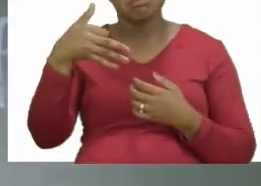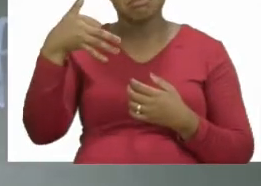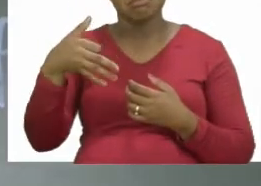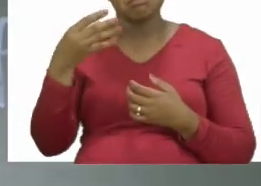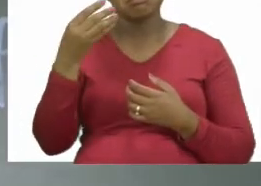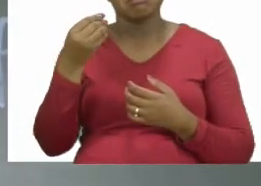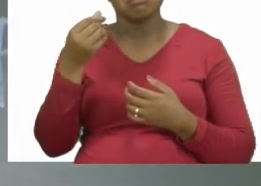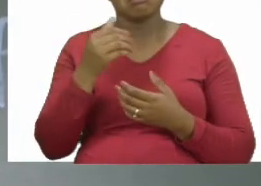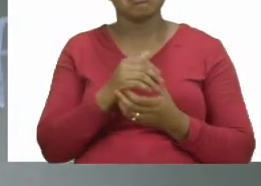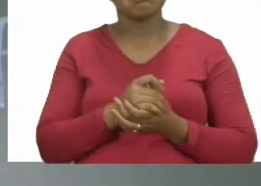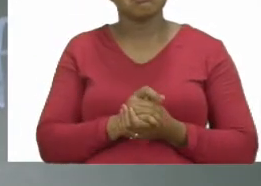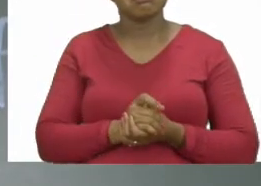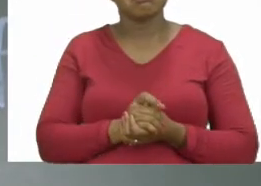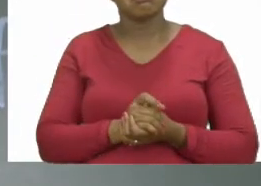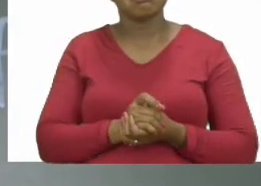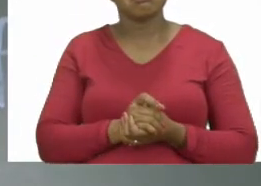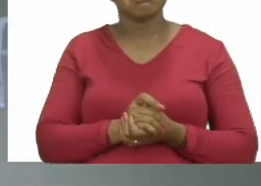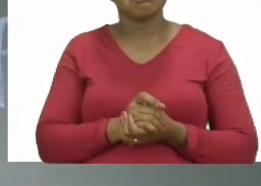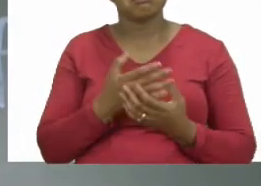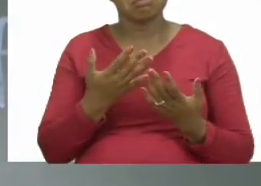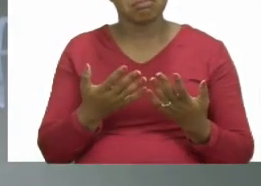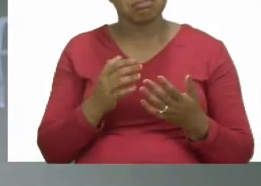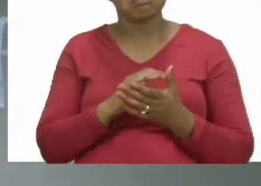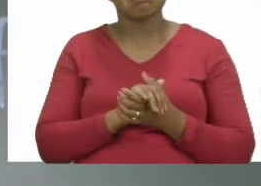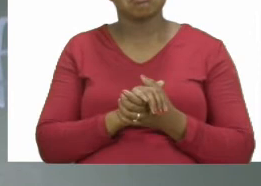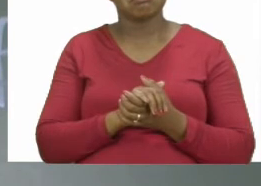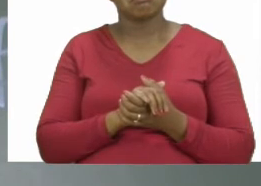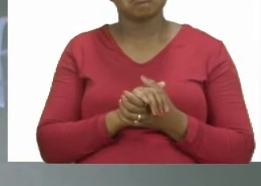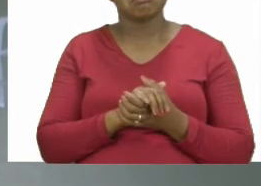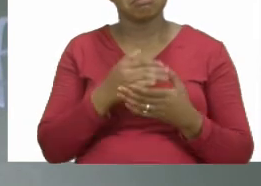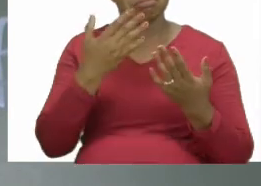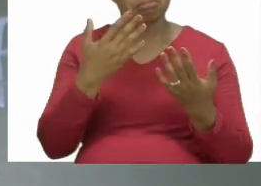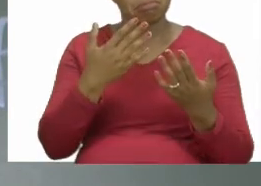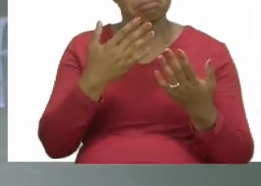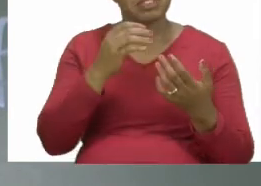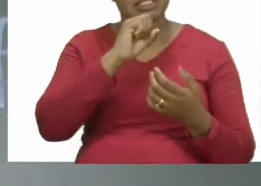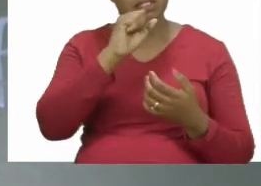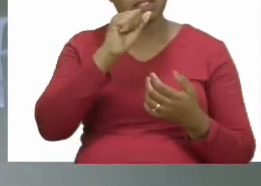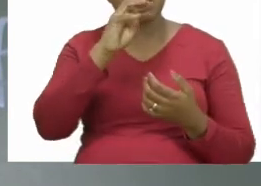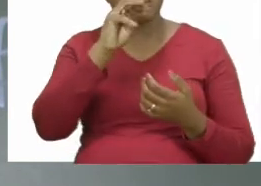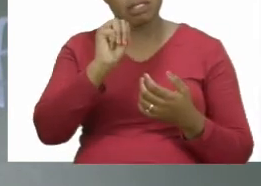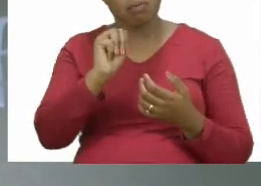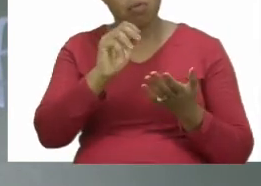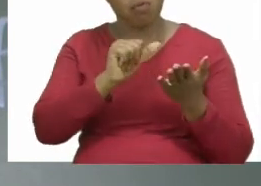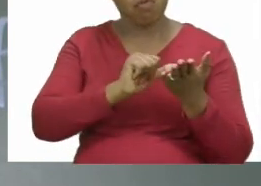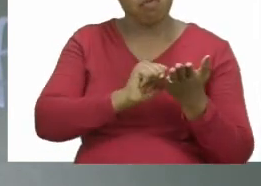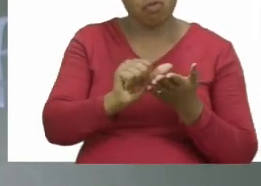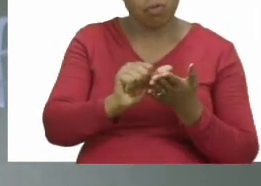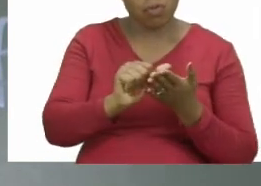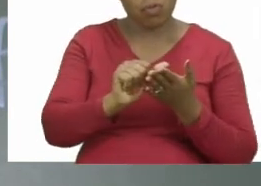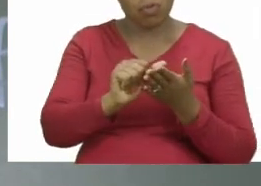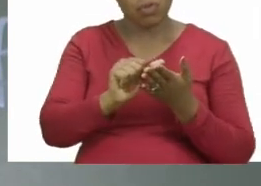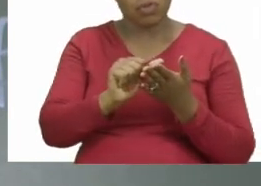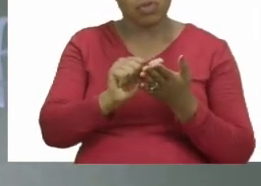ahead and do that sum, remember, if he paid with $60, how much change will he